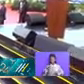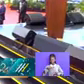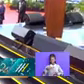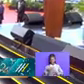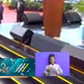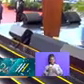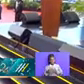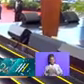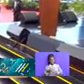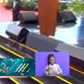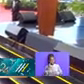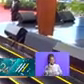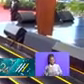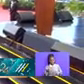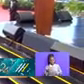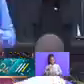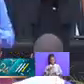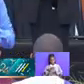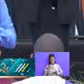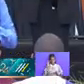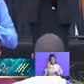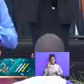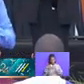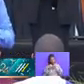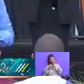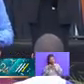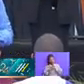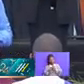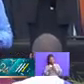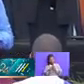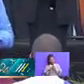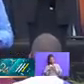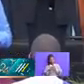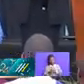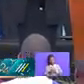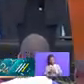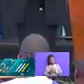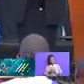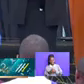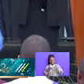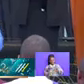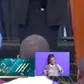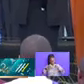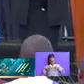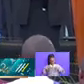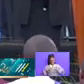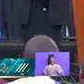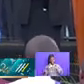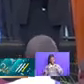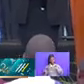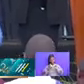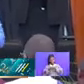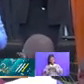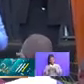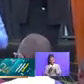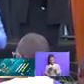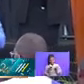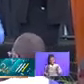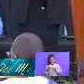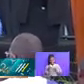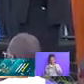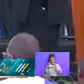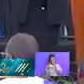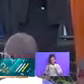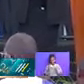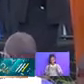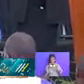and as I saw in the Realms of the spirit I saw you you know you have been trying to break forth into